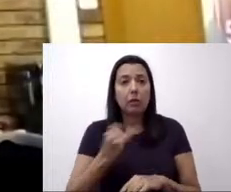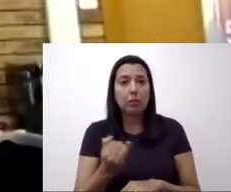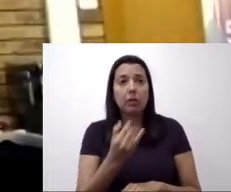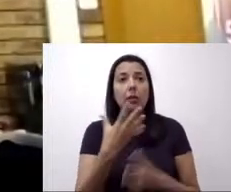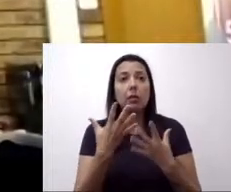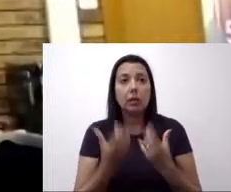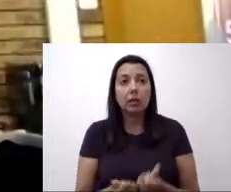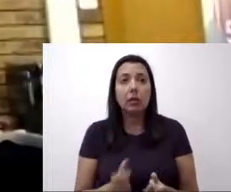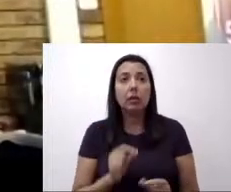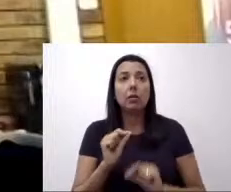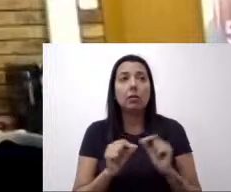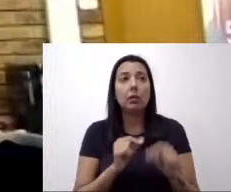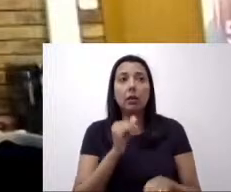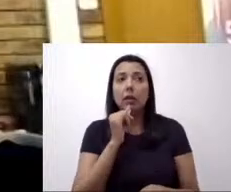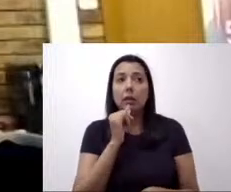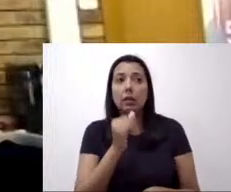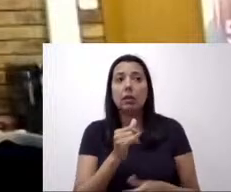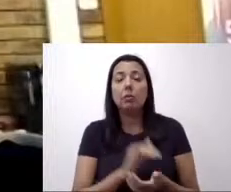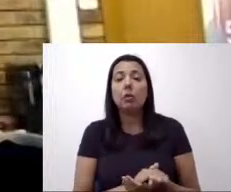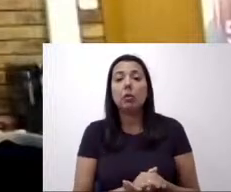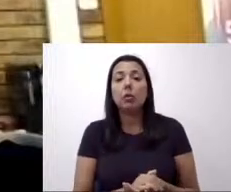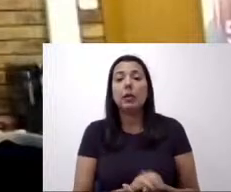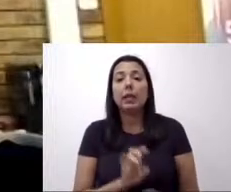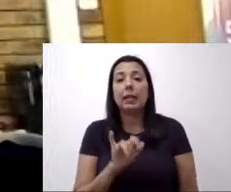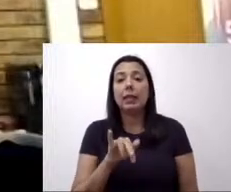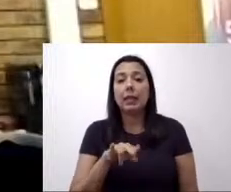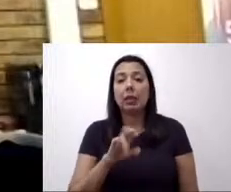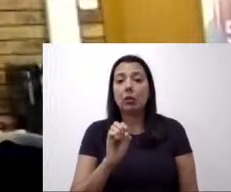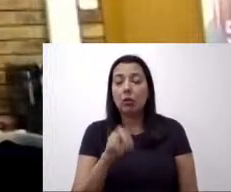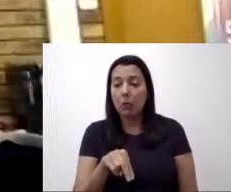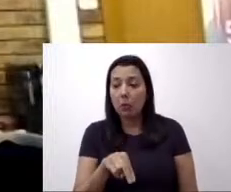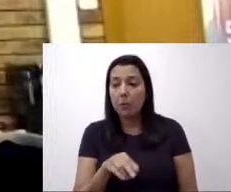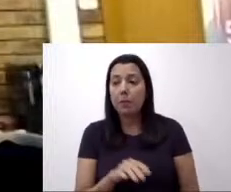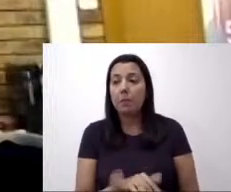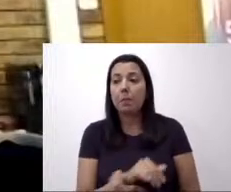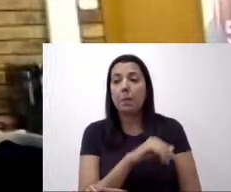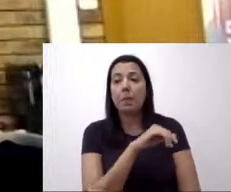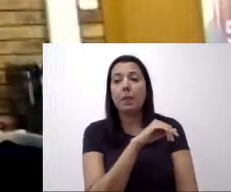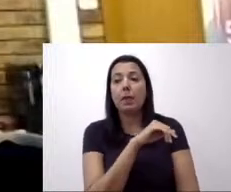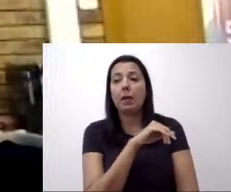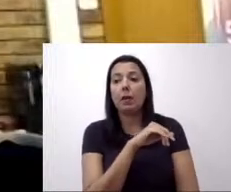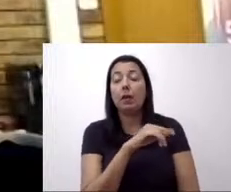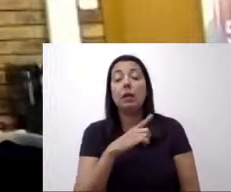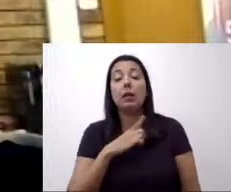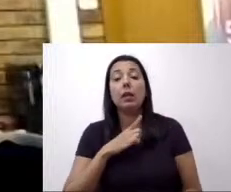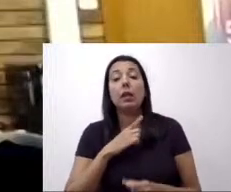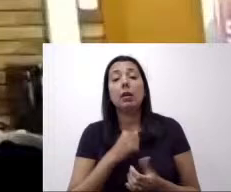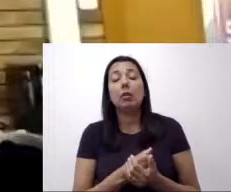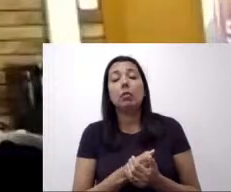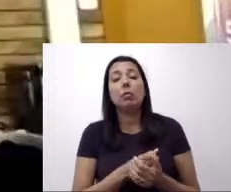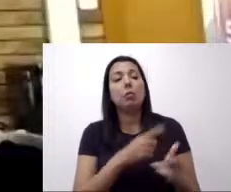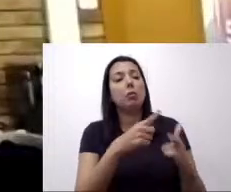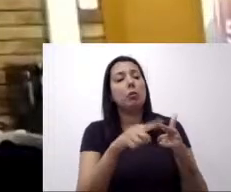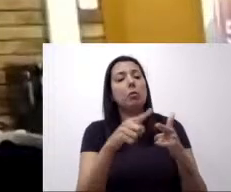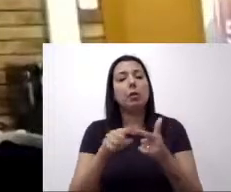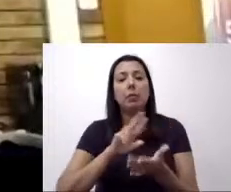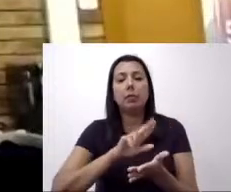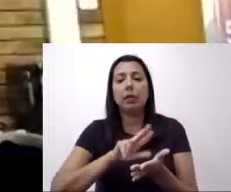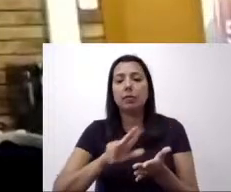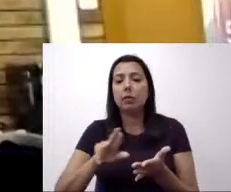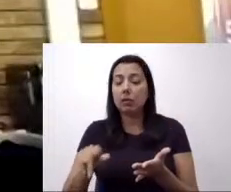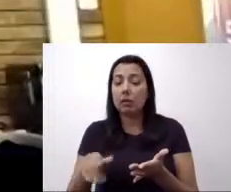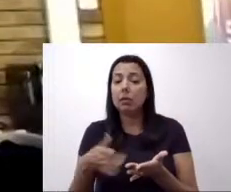that, for example, there is a problem stream, which is a public stream, and the policy stream, which is